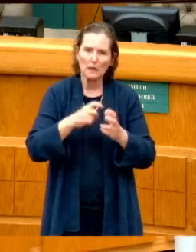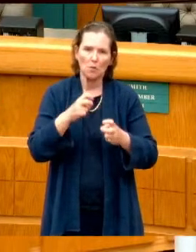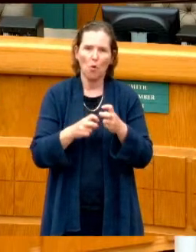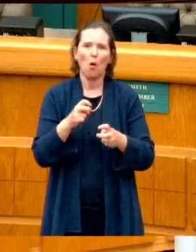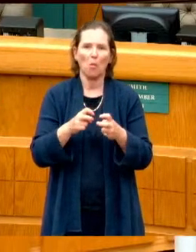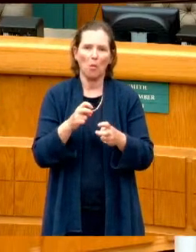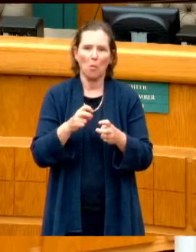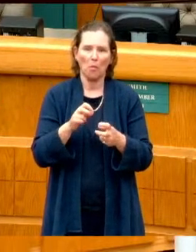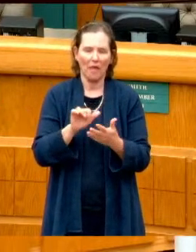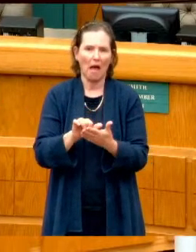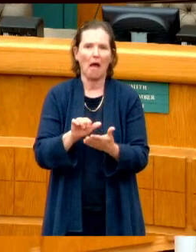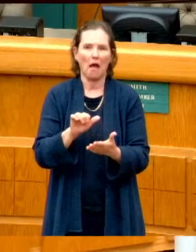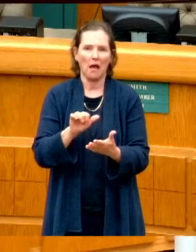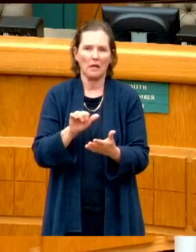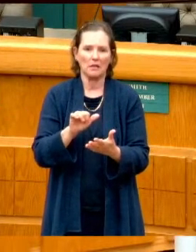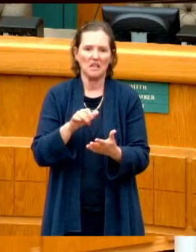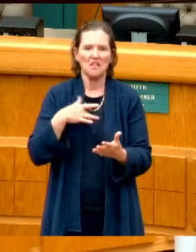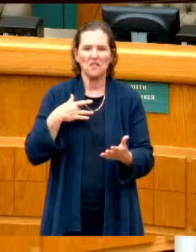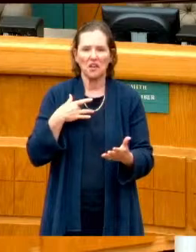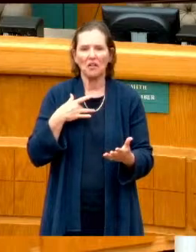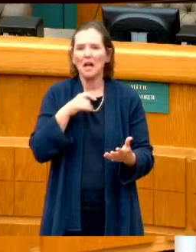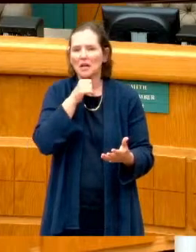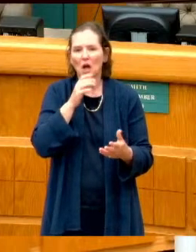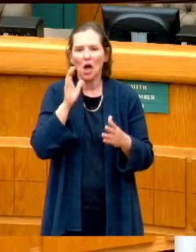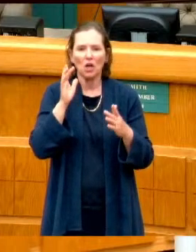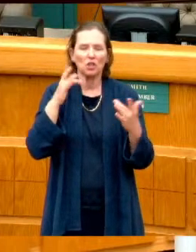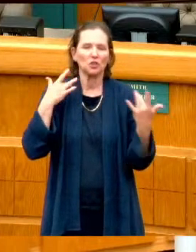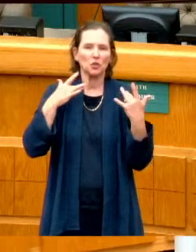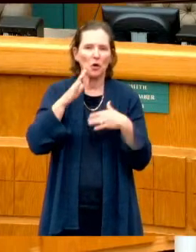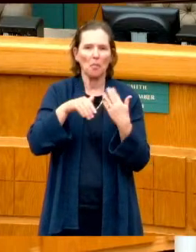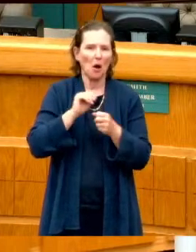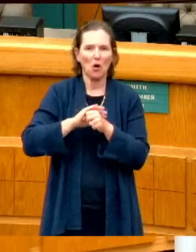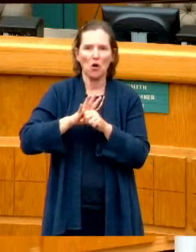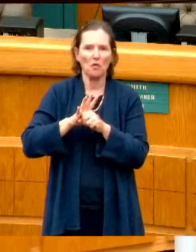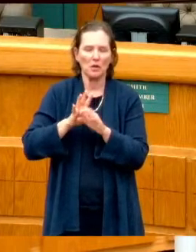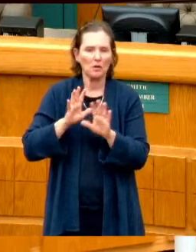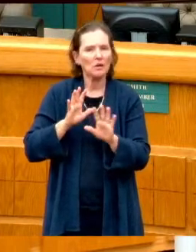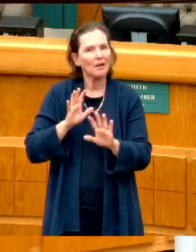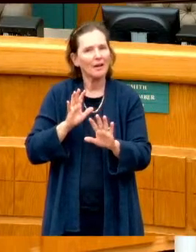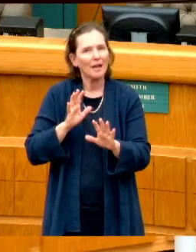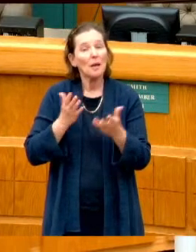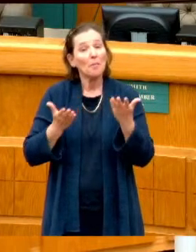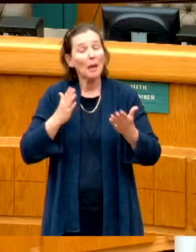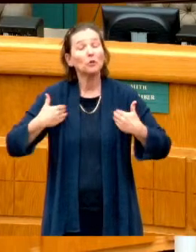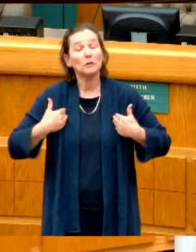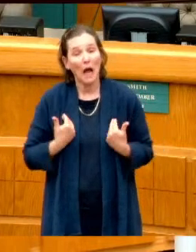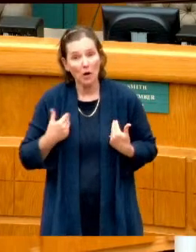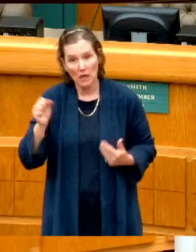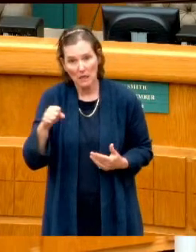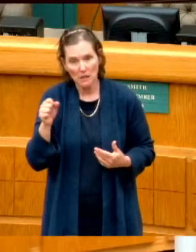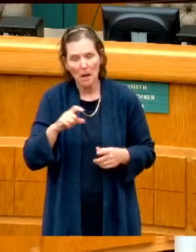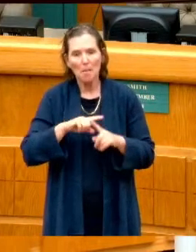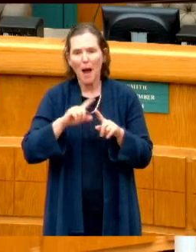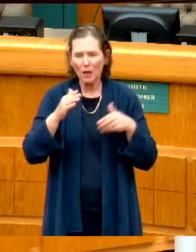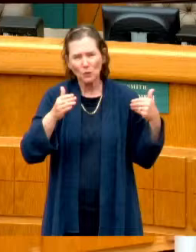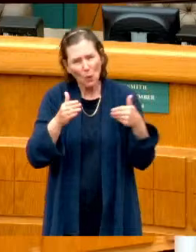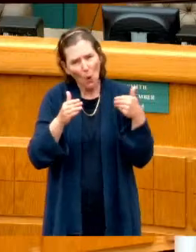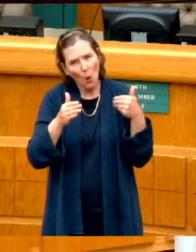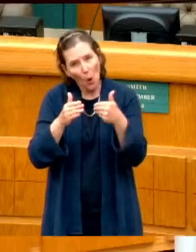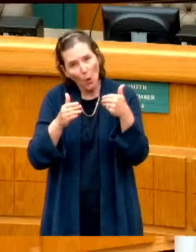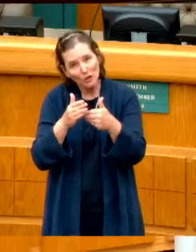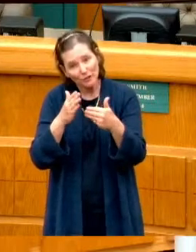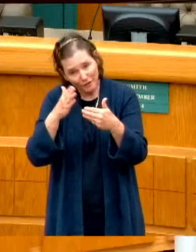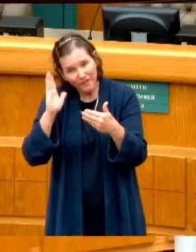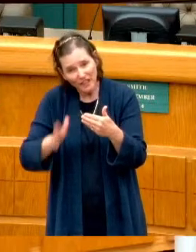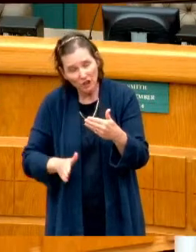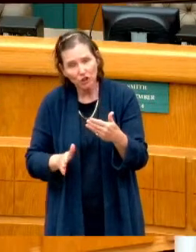we also need to recognize we might be tired, but we are so close. And I'd ask you to do as your